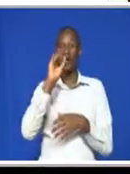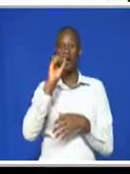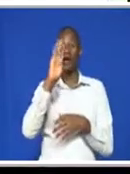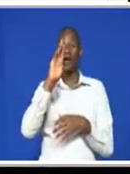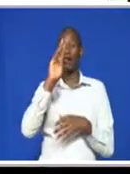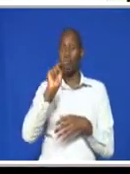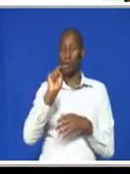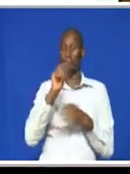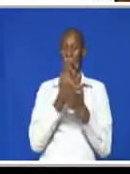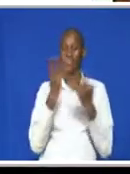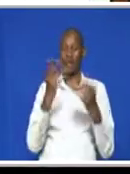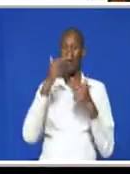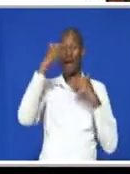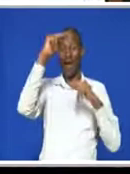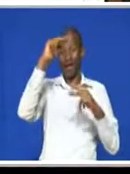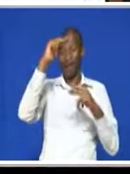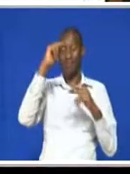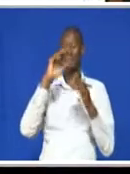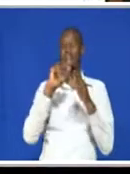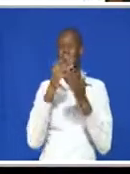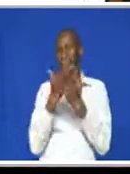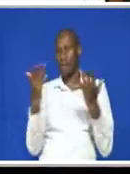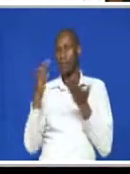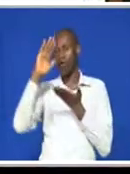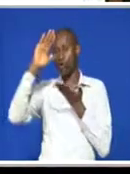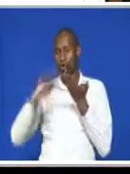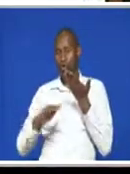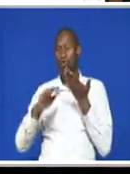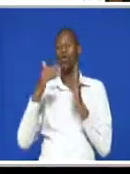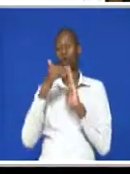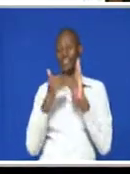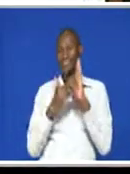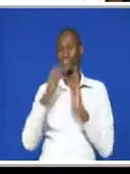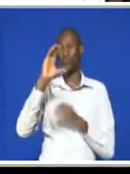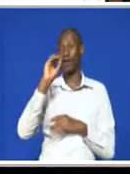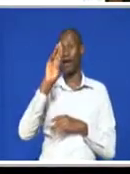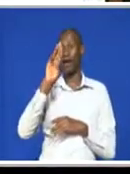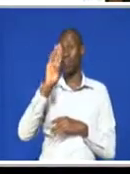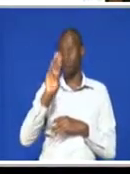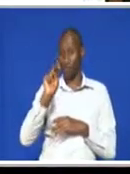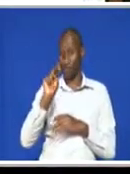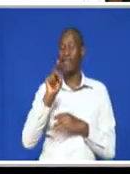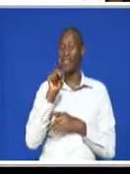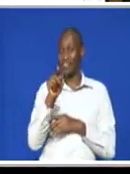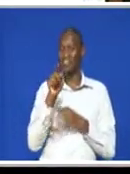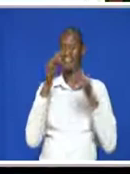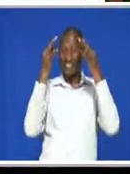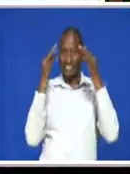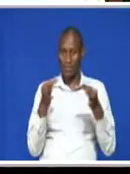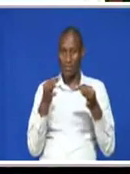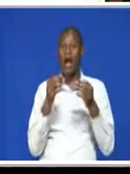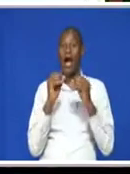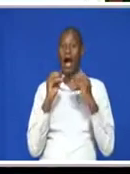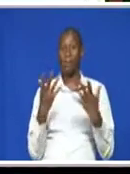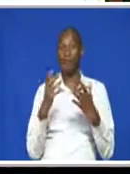There are types that have got higher content and there are types that have got lower content of carbon, and consequently this determines the